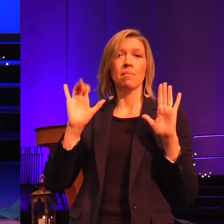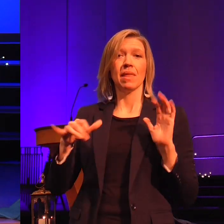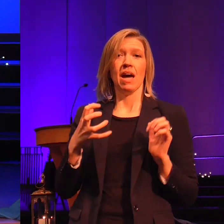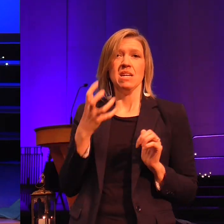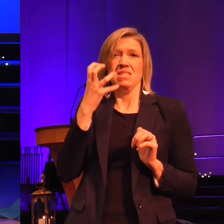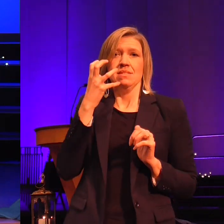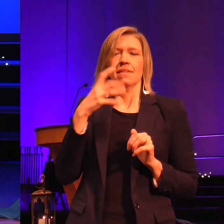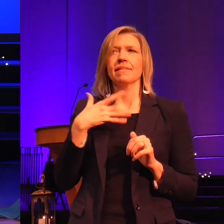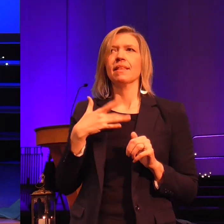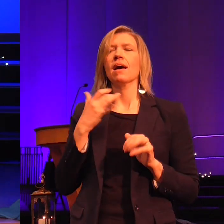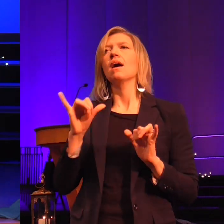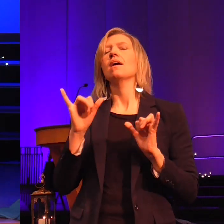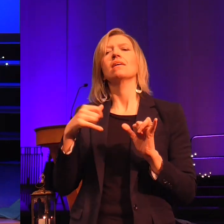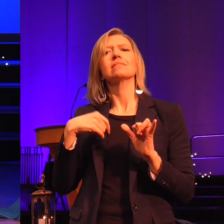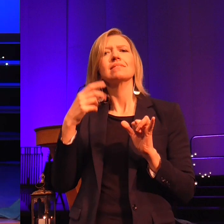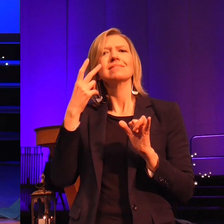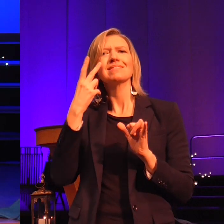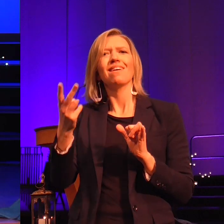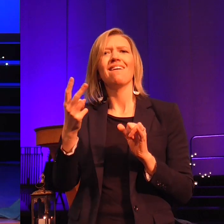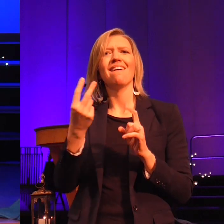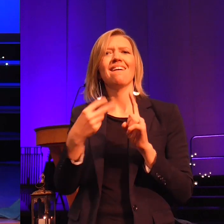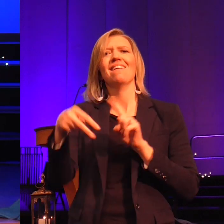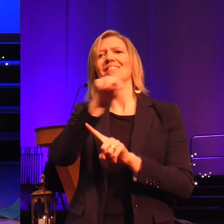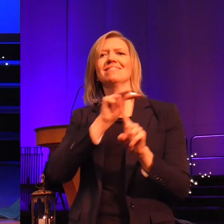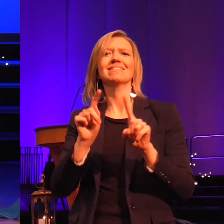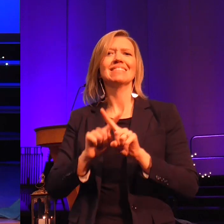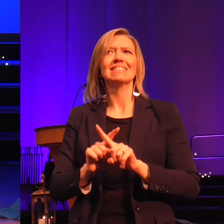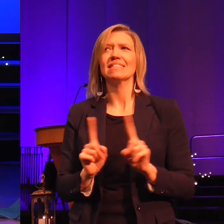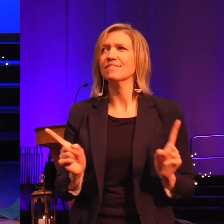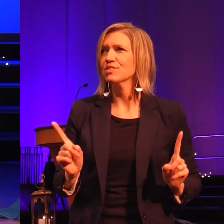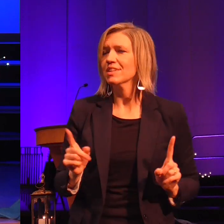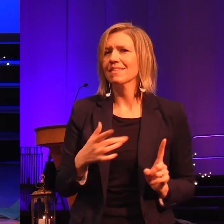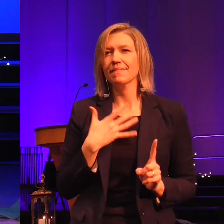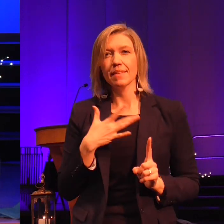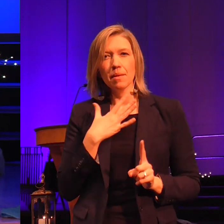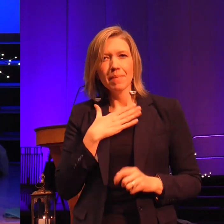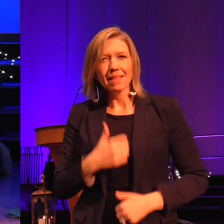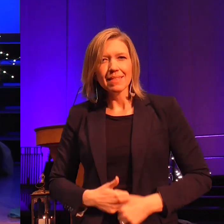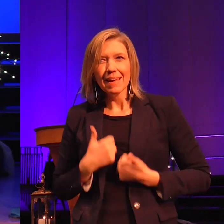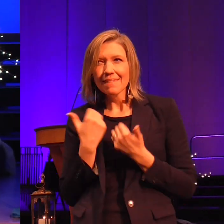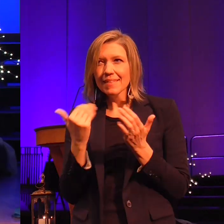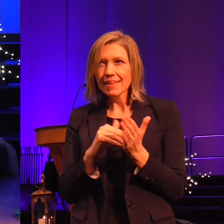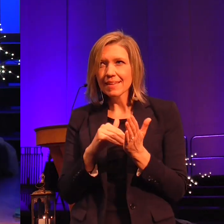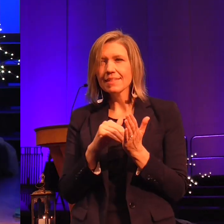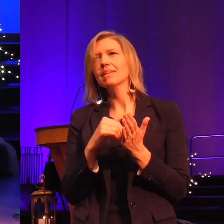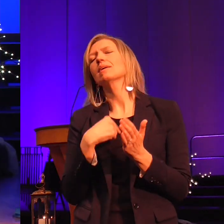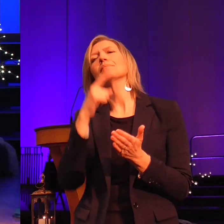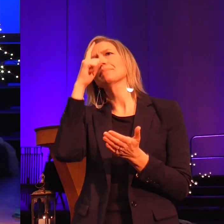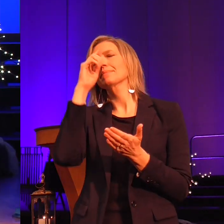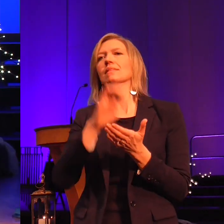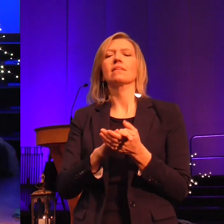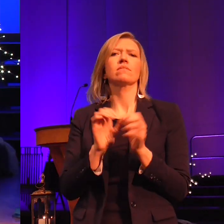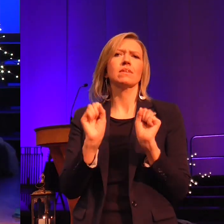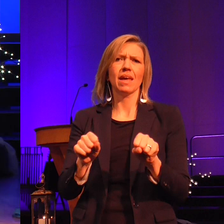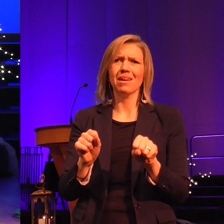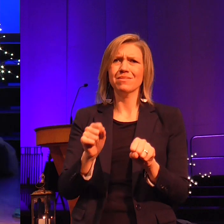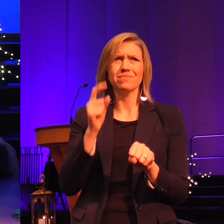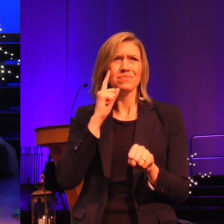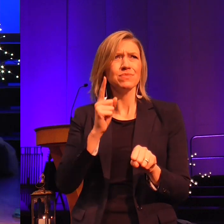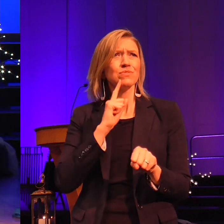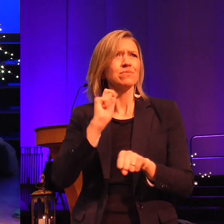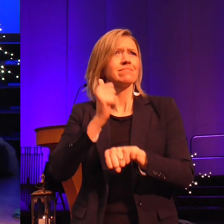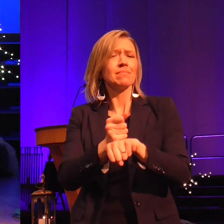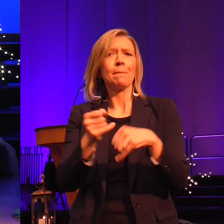differently. And I began to feel my life again. So I believe that we can have boundaries